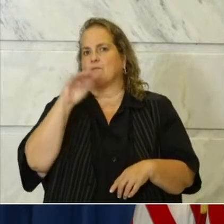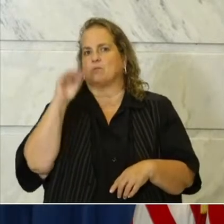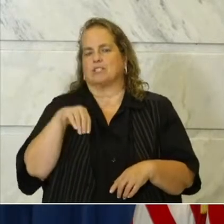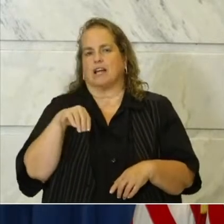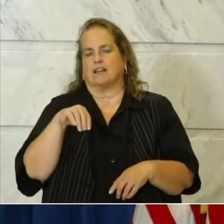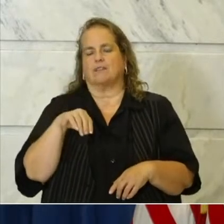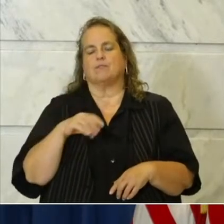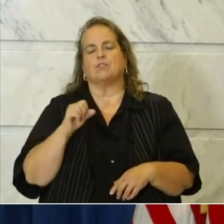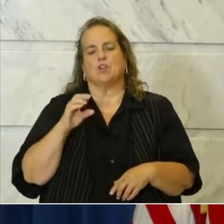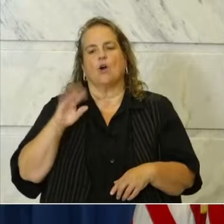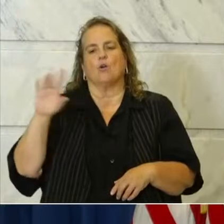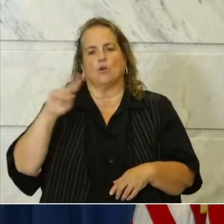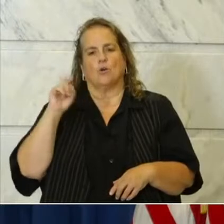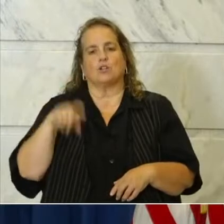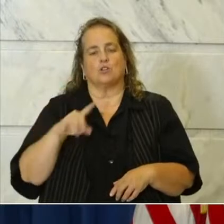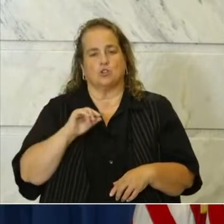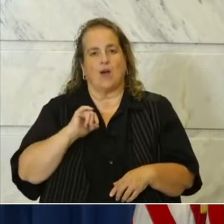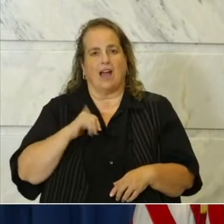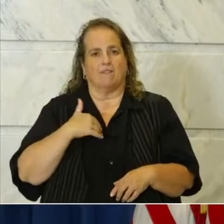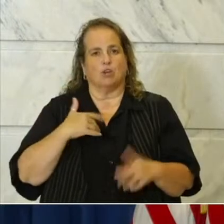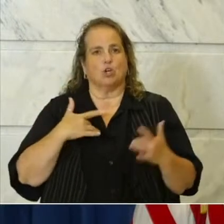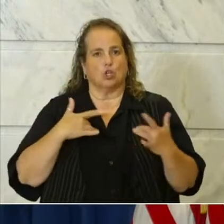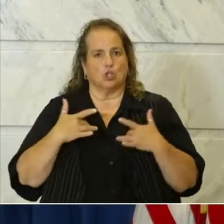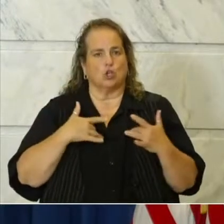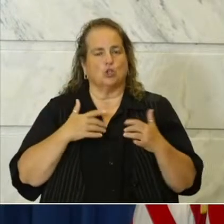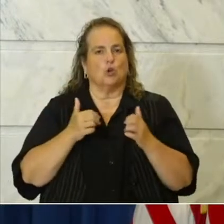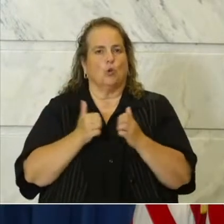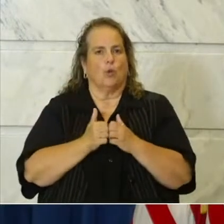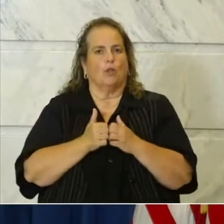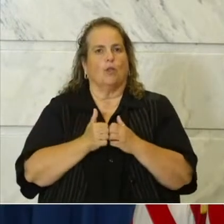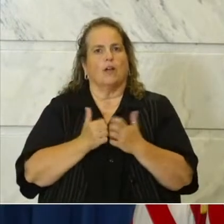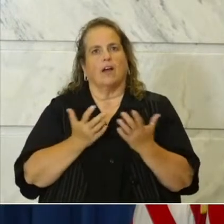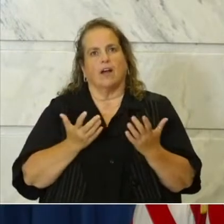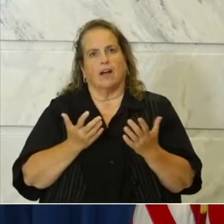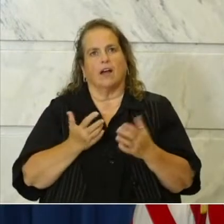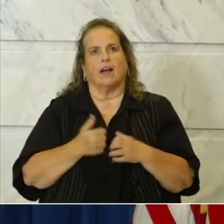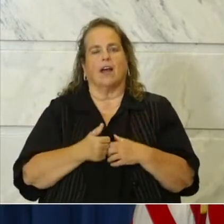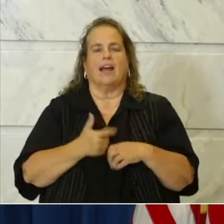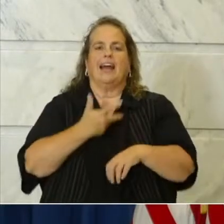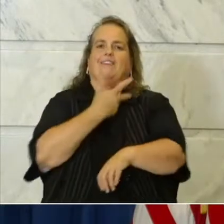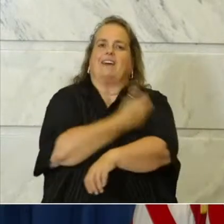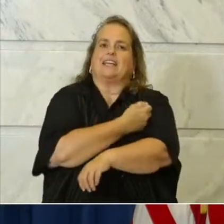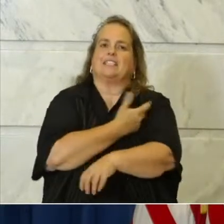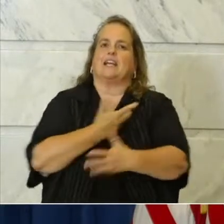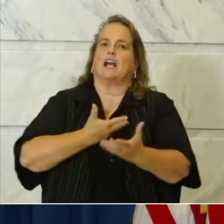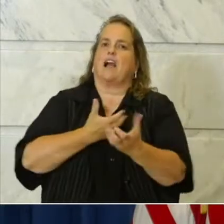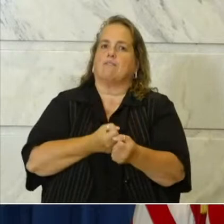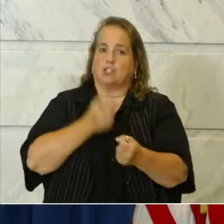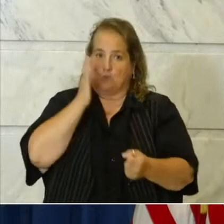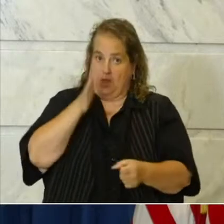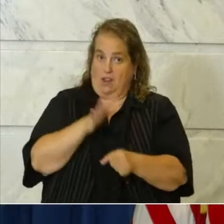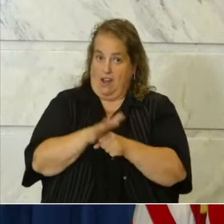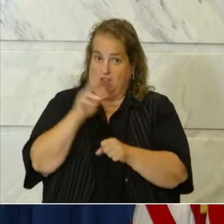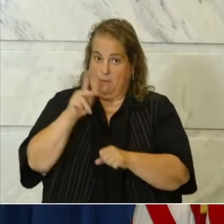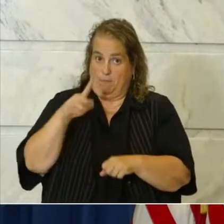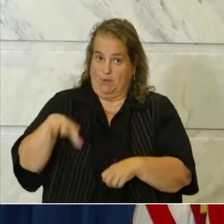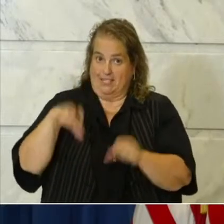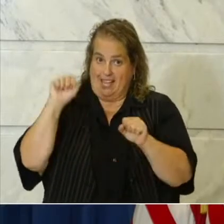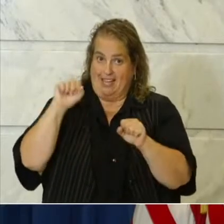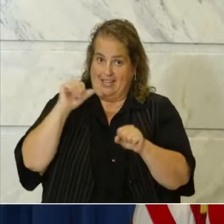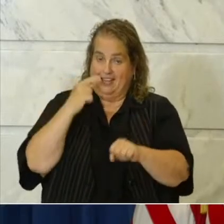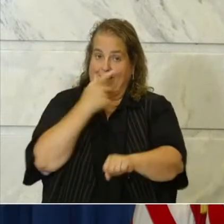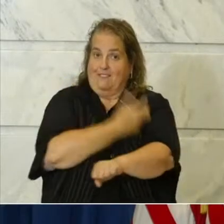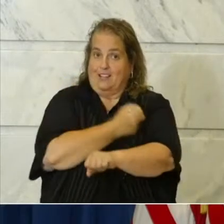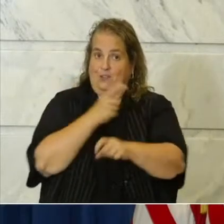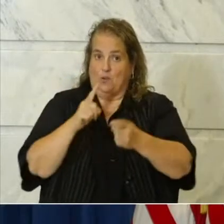So the question is, do I have concerns with I think what you call vaccine confidence? Will enough people take the vaccine once it's